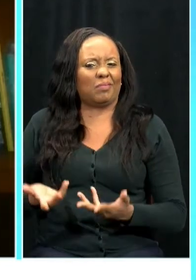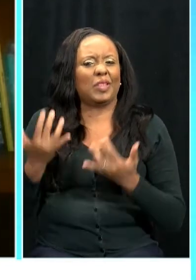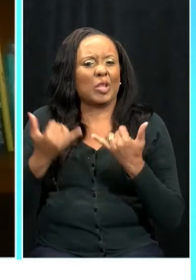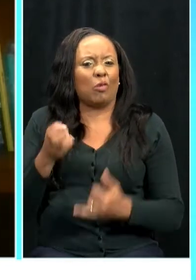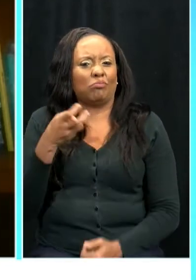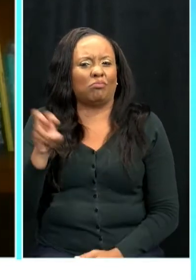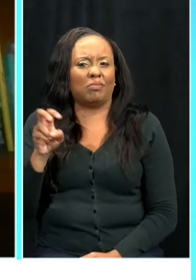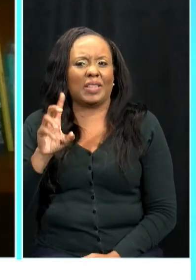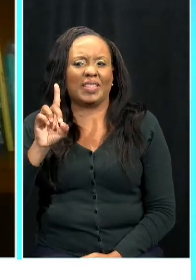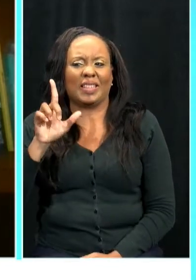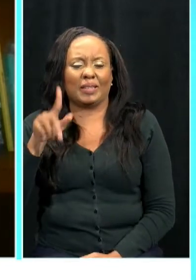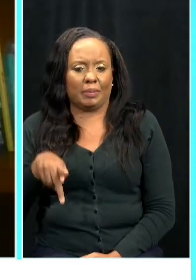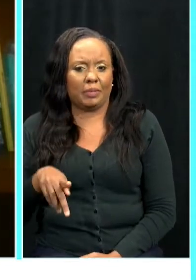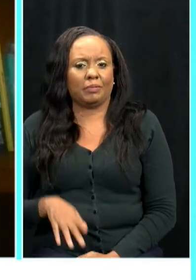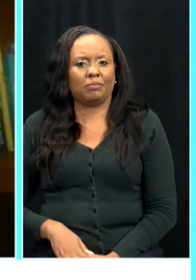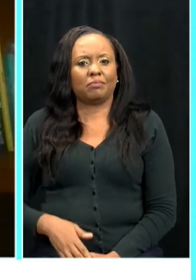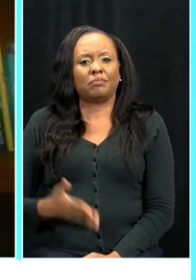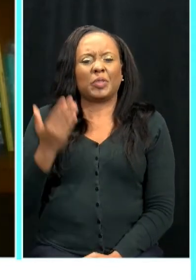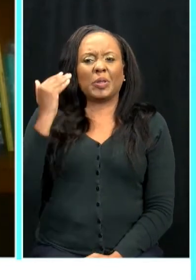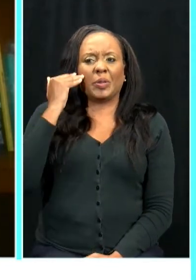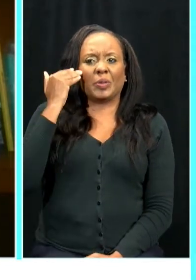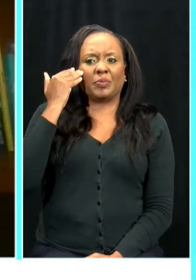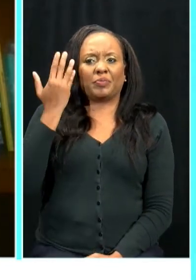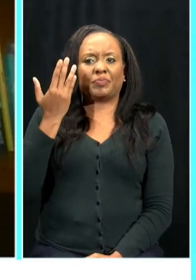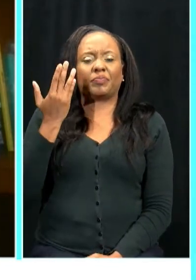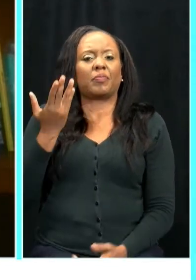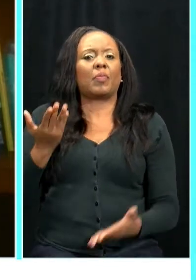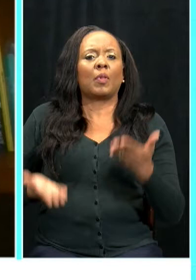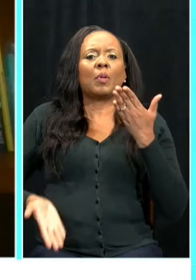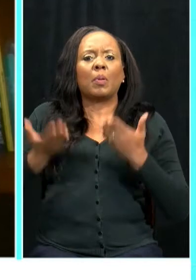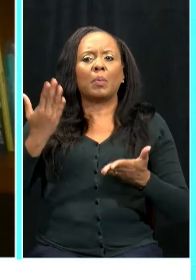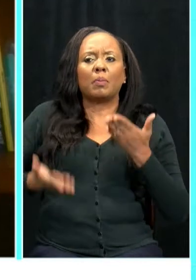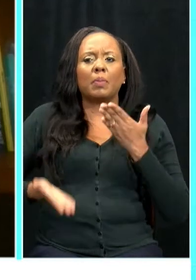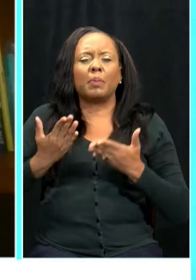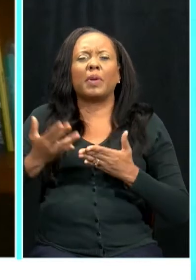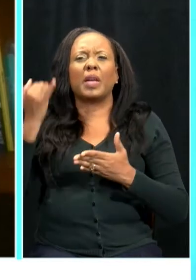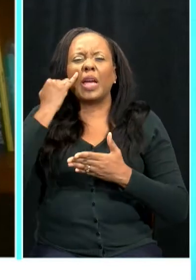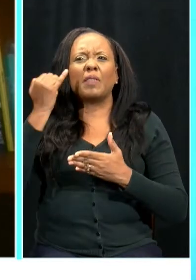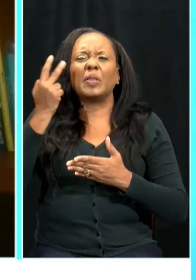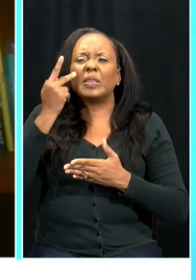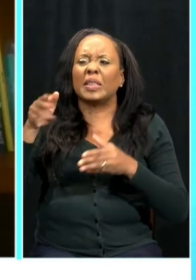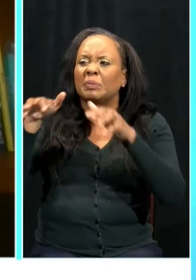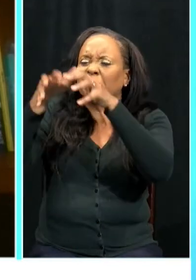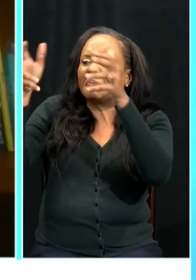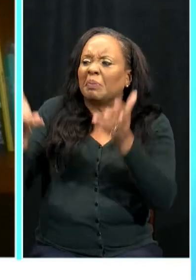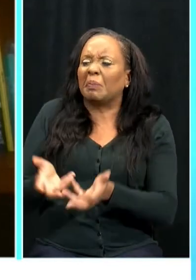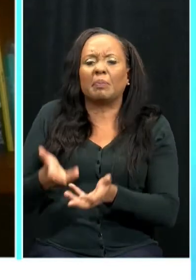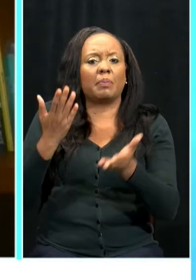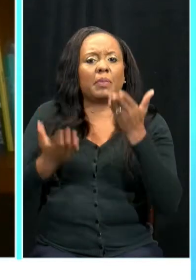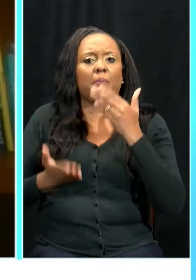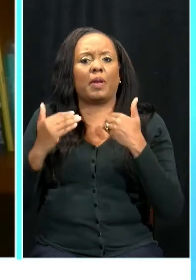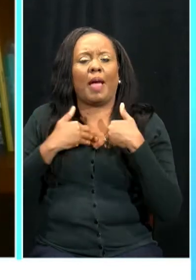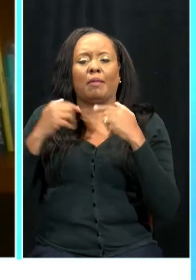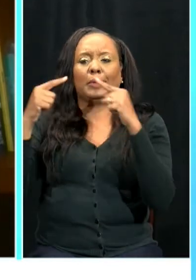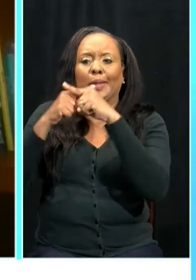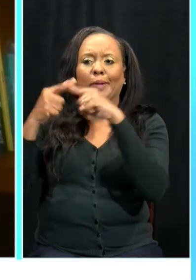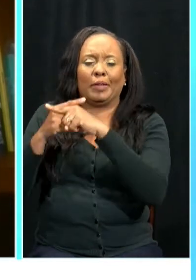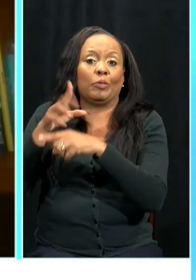and supported the reshuffle, created a context of internal fissure.